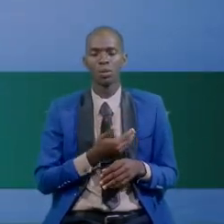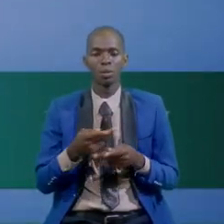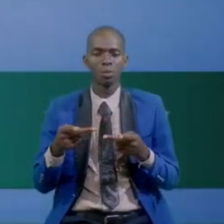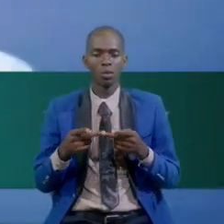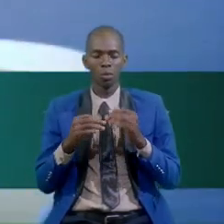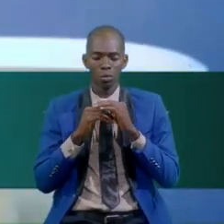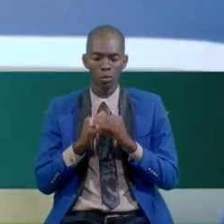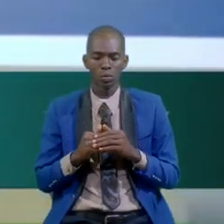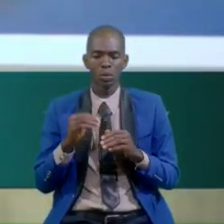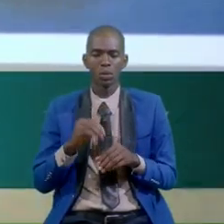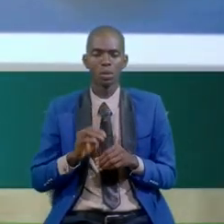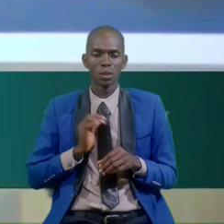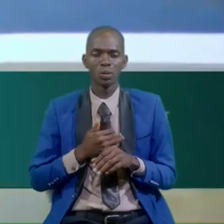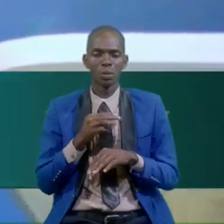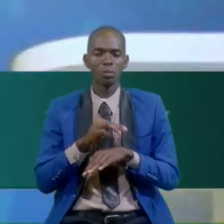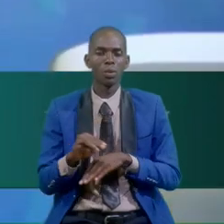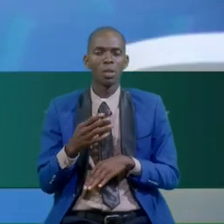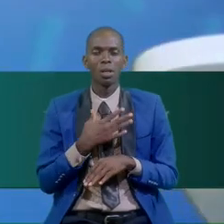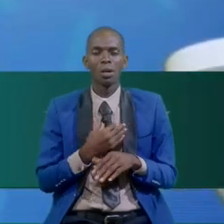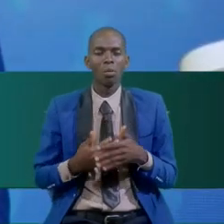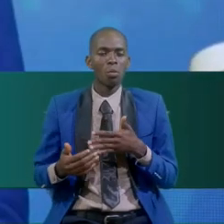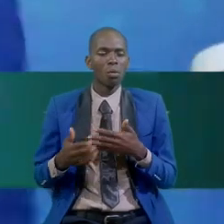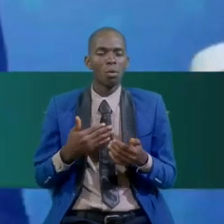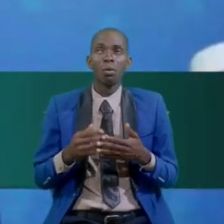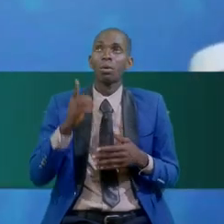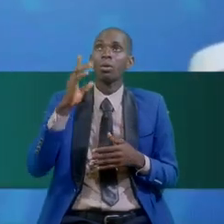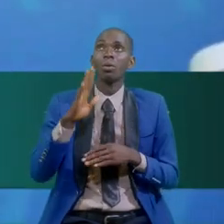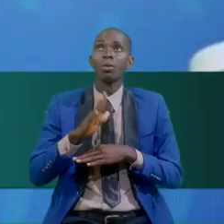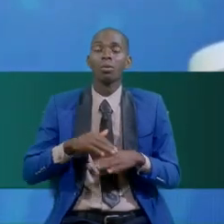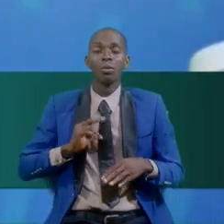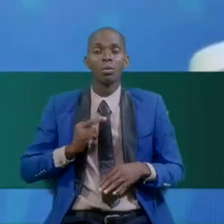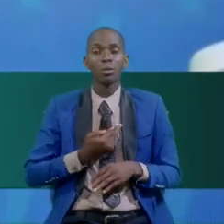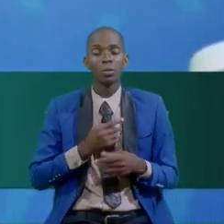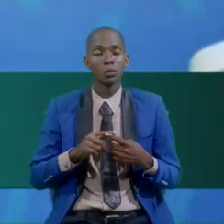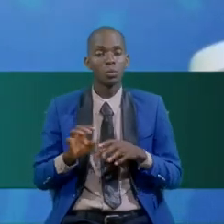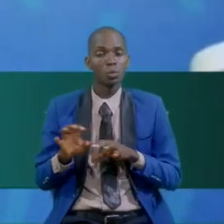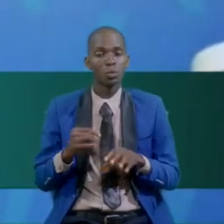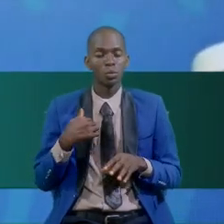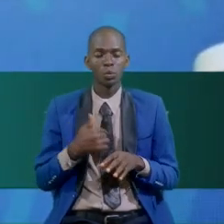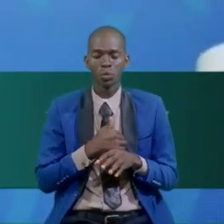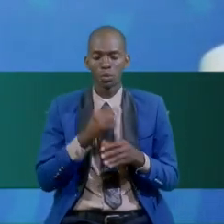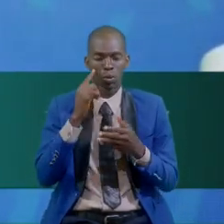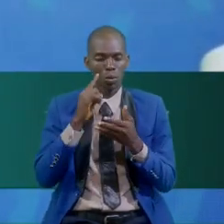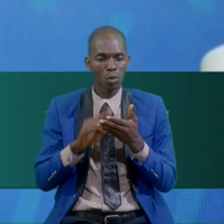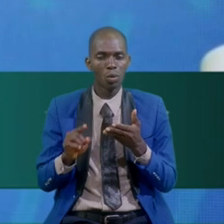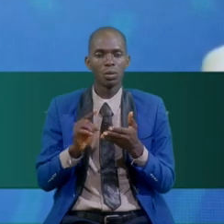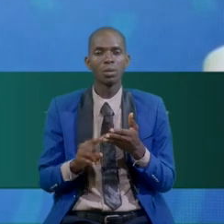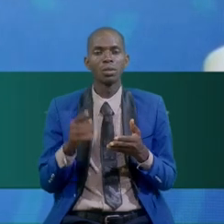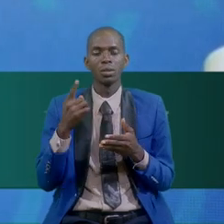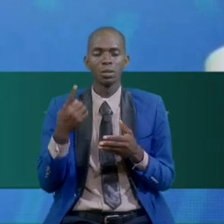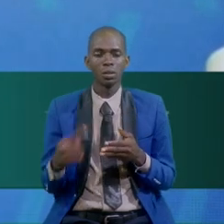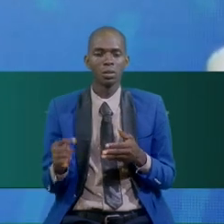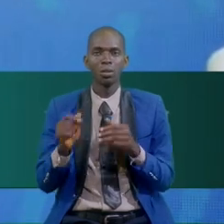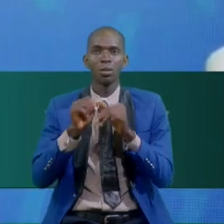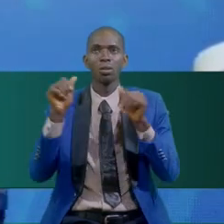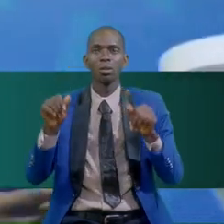ministry, and in whatever God has called us to do, we observe the altars that are broken